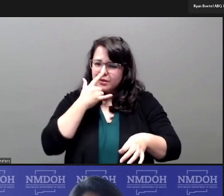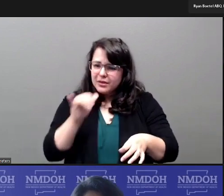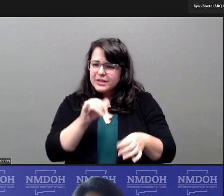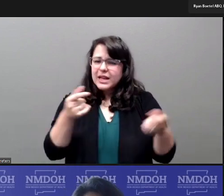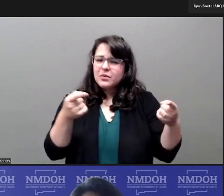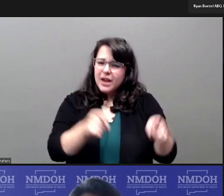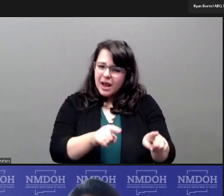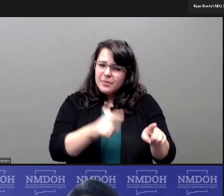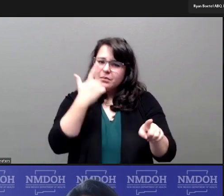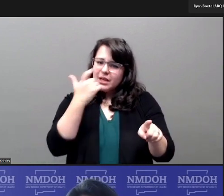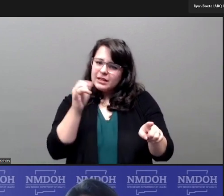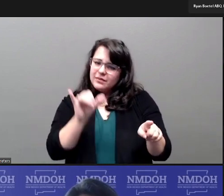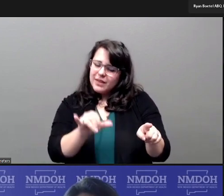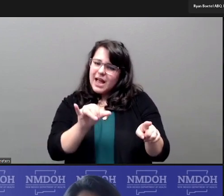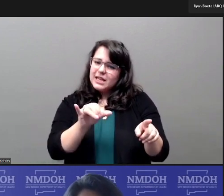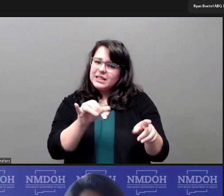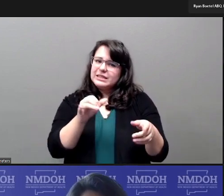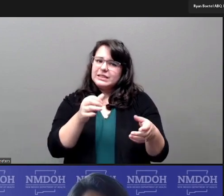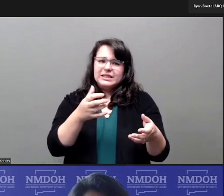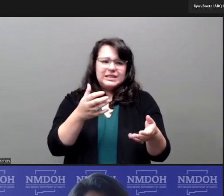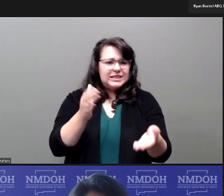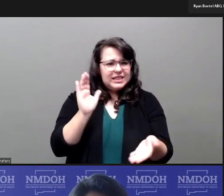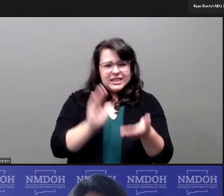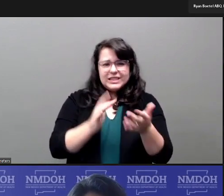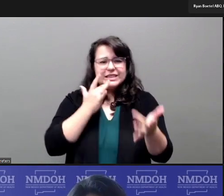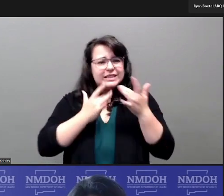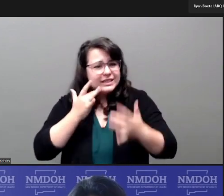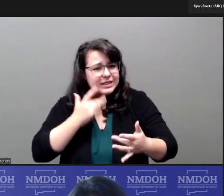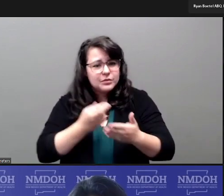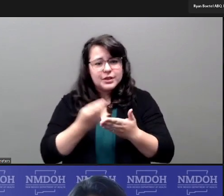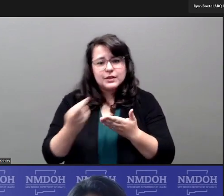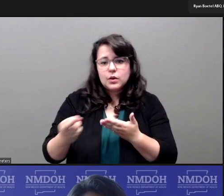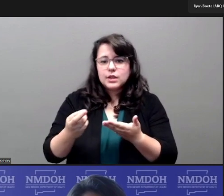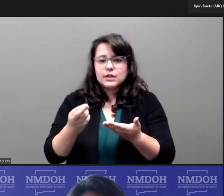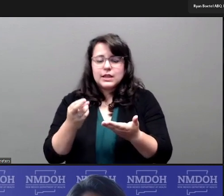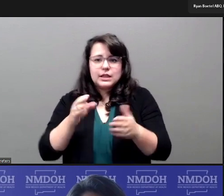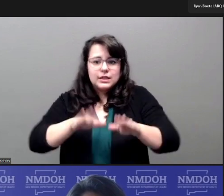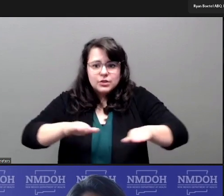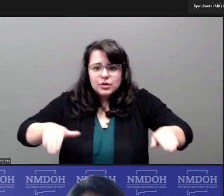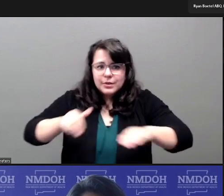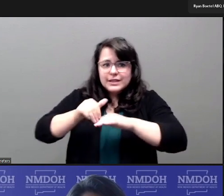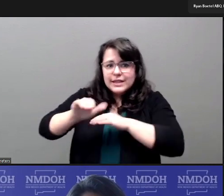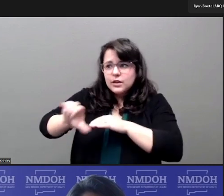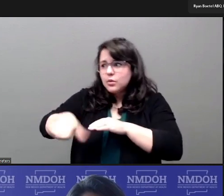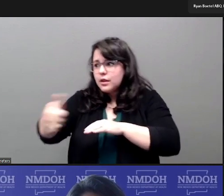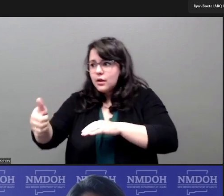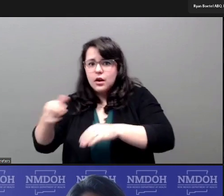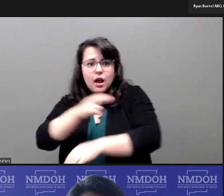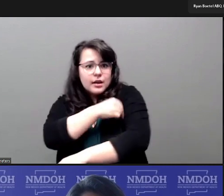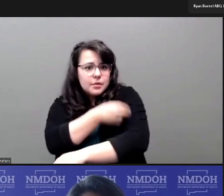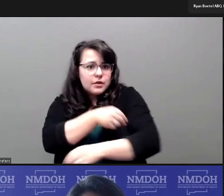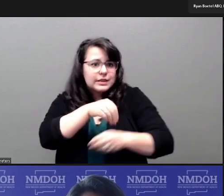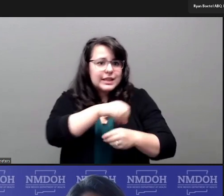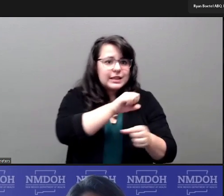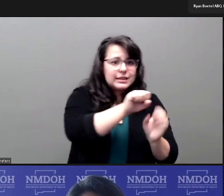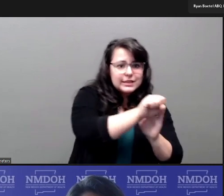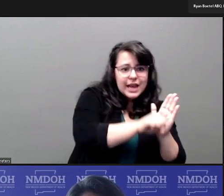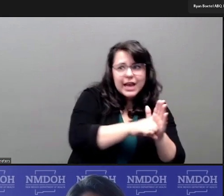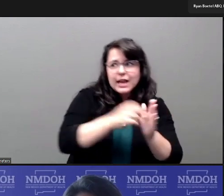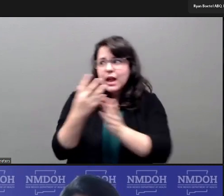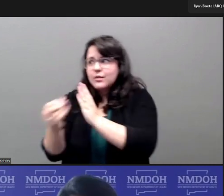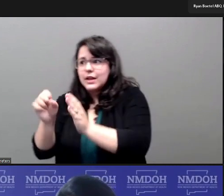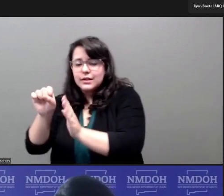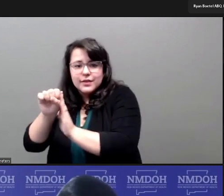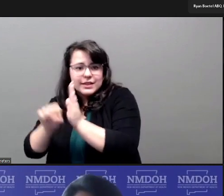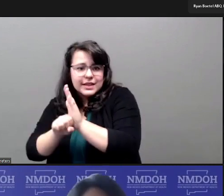happens because of those lack of resources? Like, are children being sent to other hospitals in state or out of state? Do